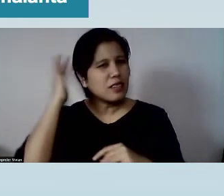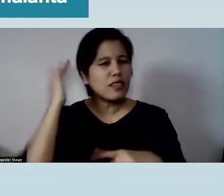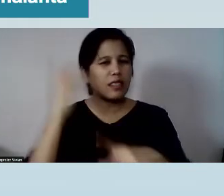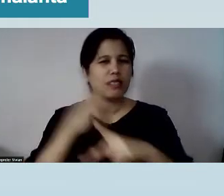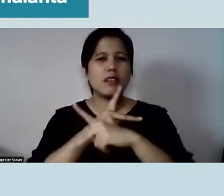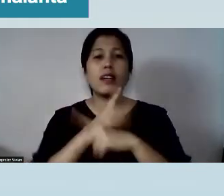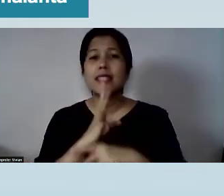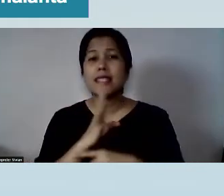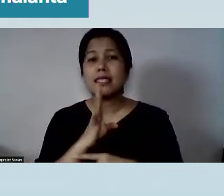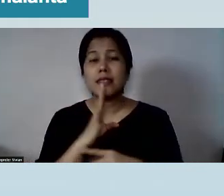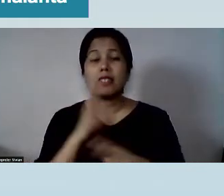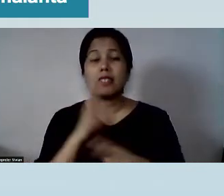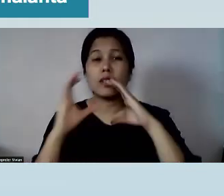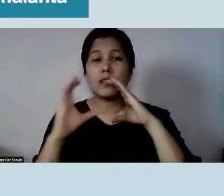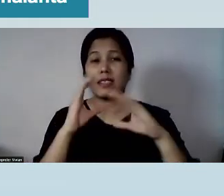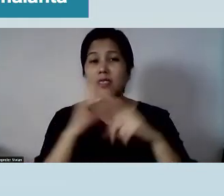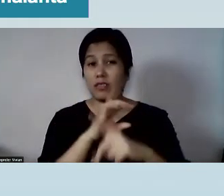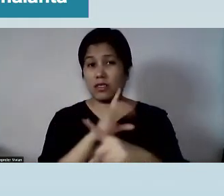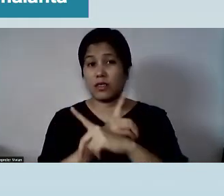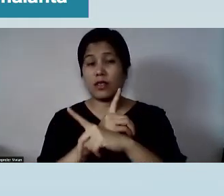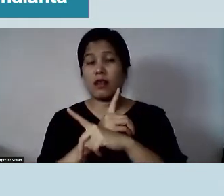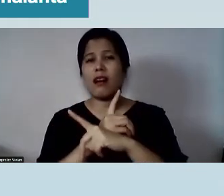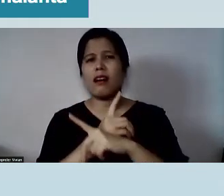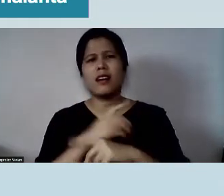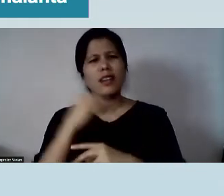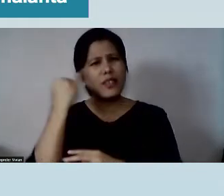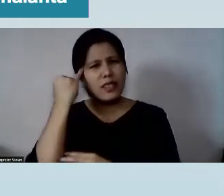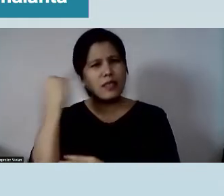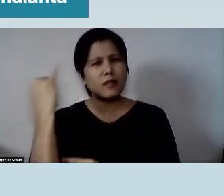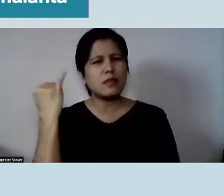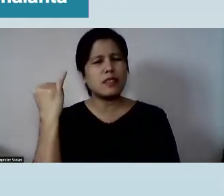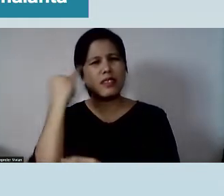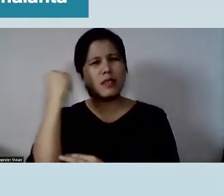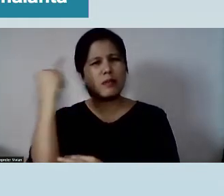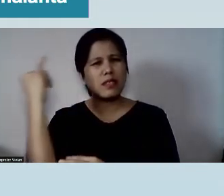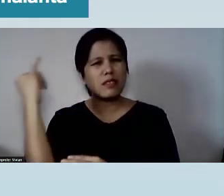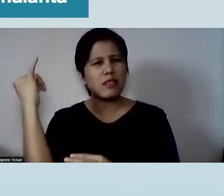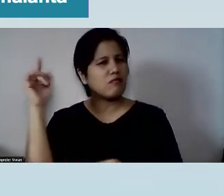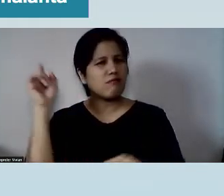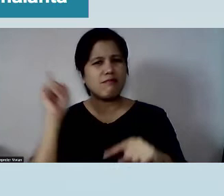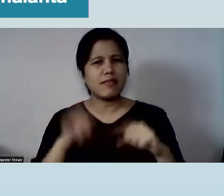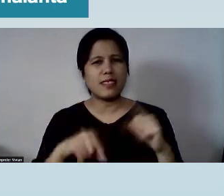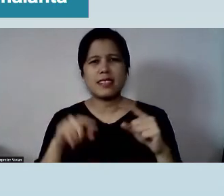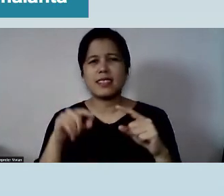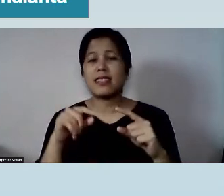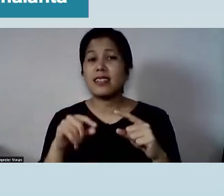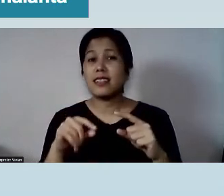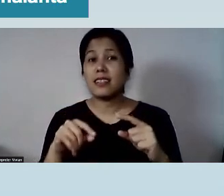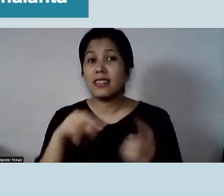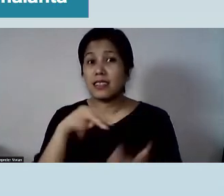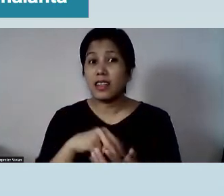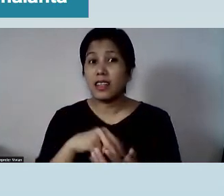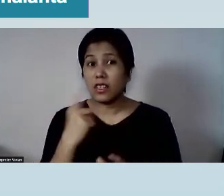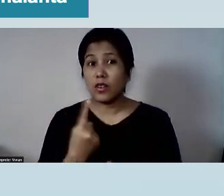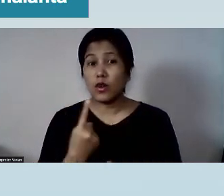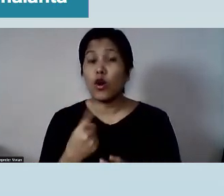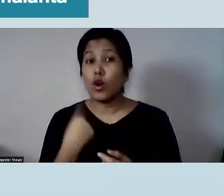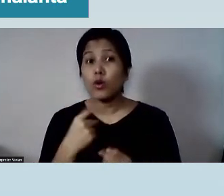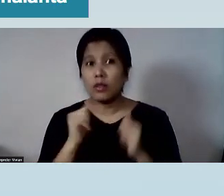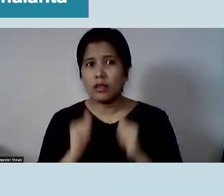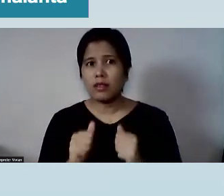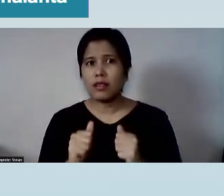and communication problems. So you can imagine it doesn't stand alone. Now we ask, who can diagnose children